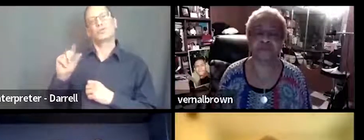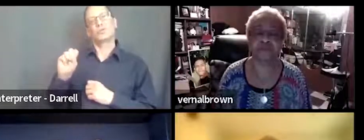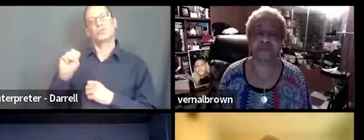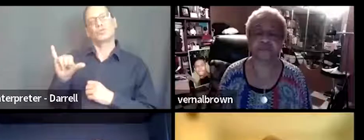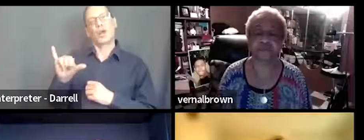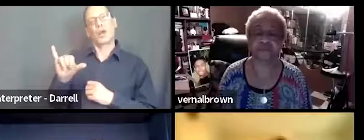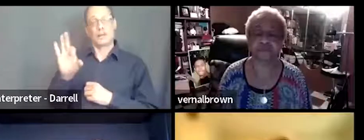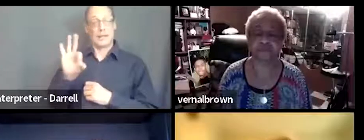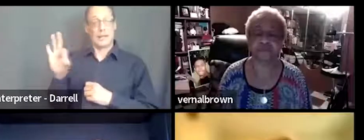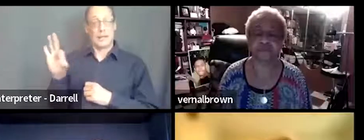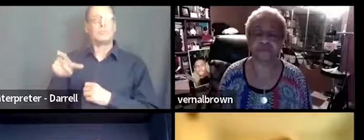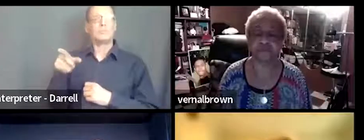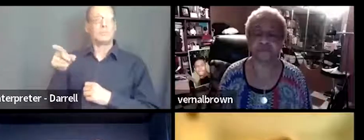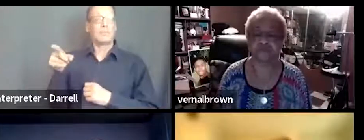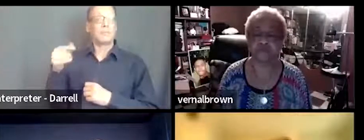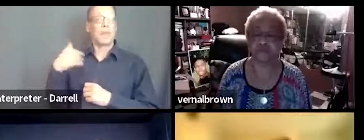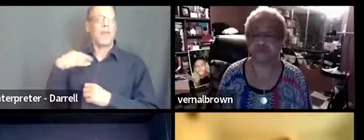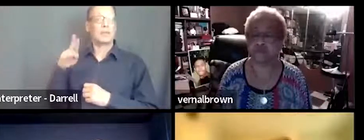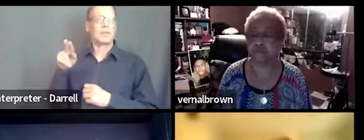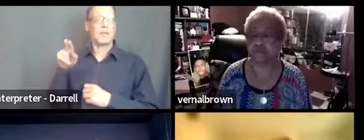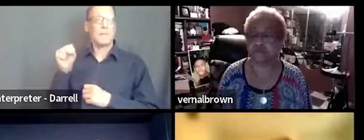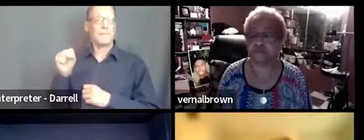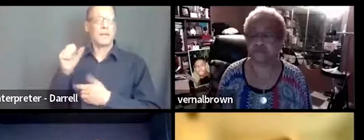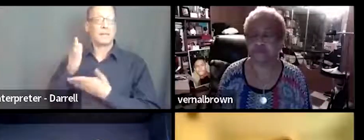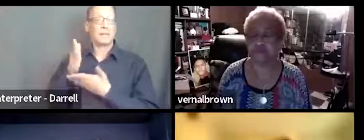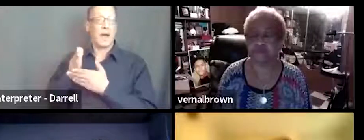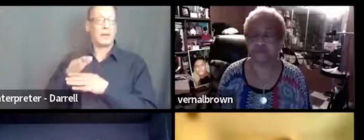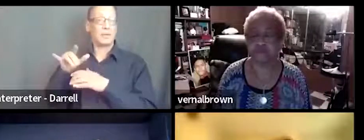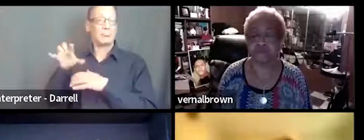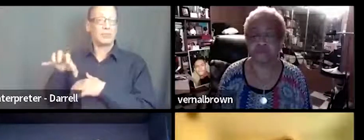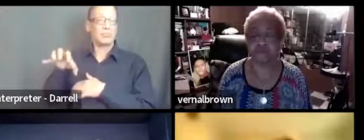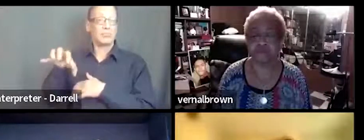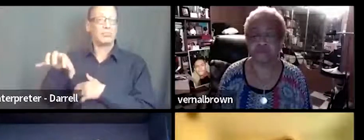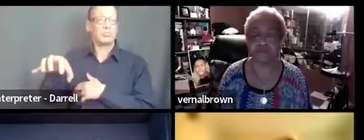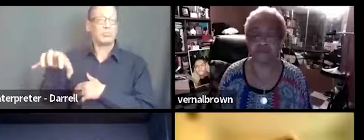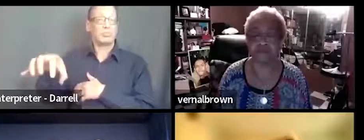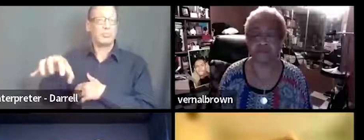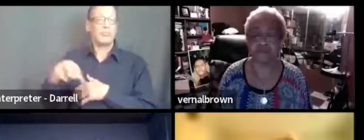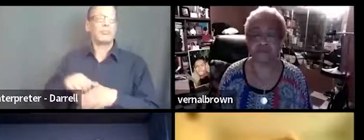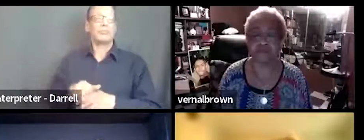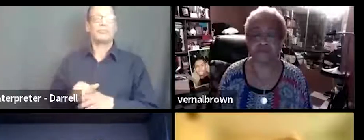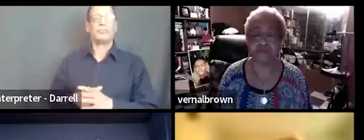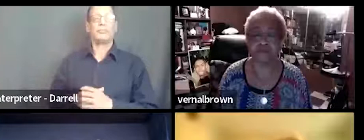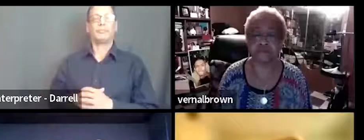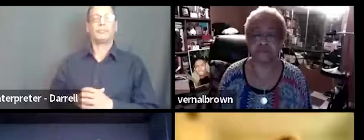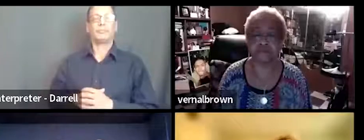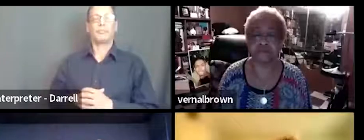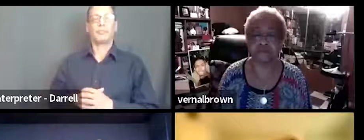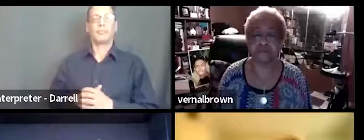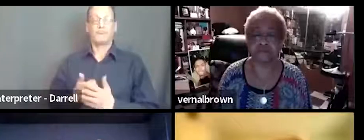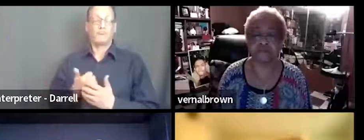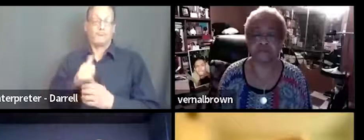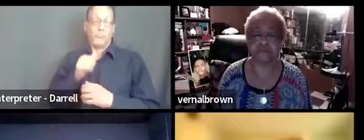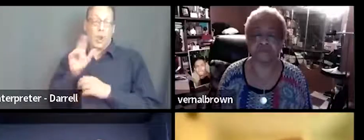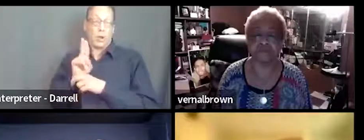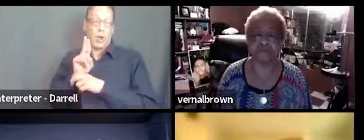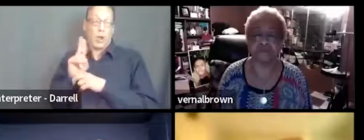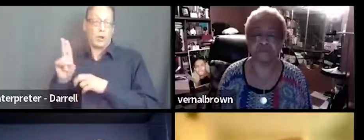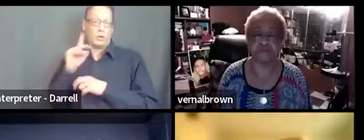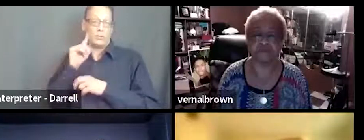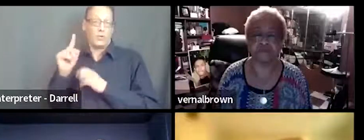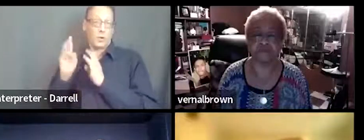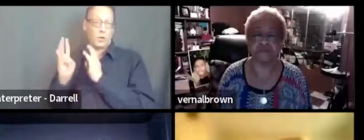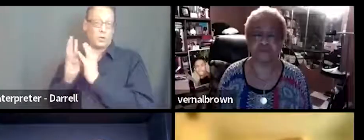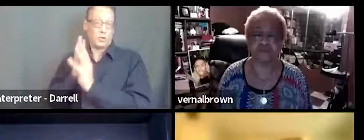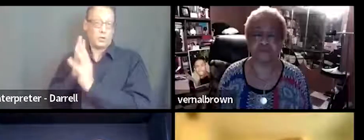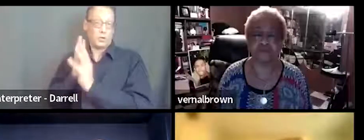bus stops peppering the city of St. Louis downtown and downtown west neighborhoods. While no longer used for passenger traffic,